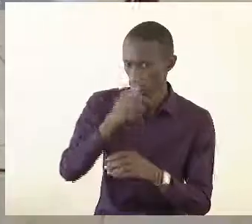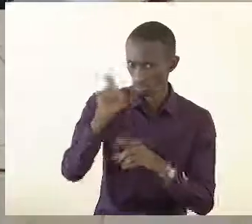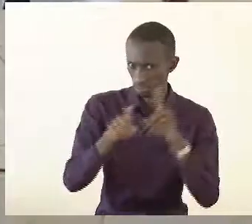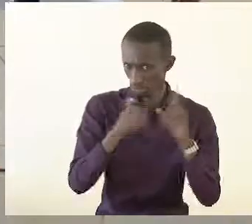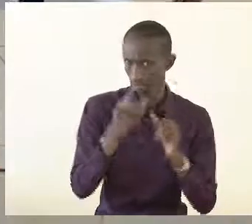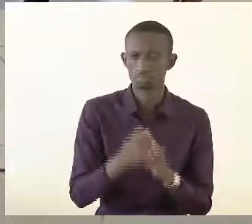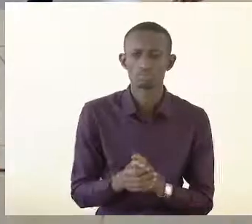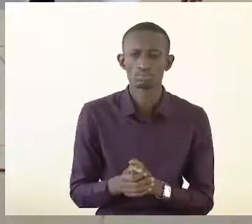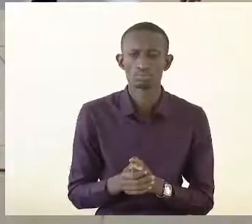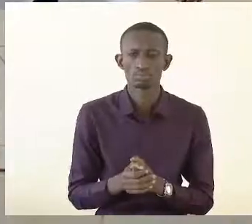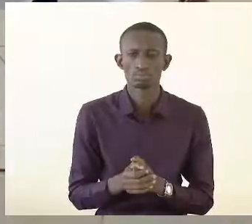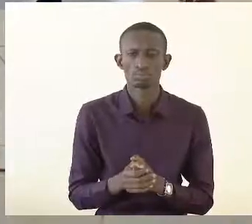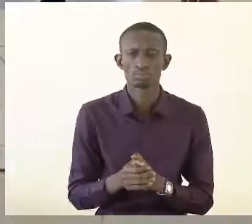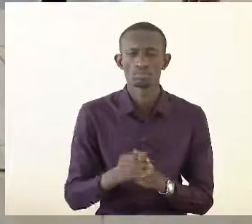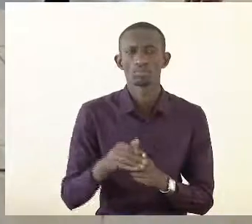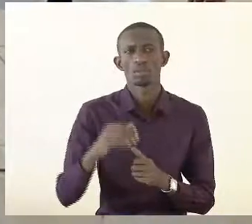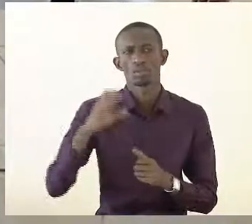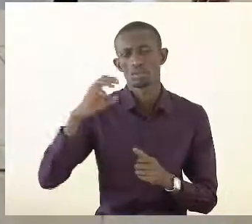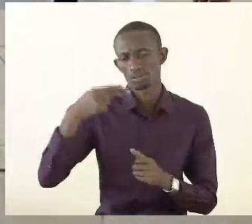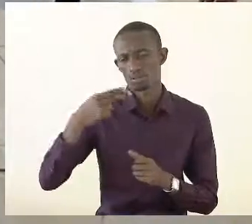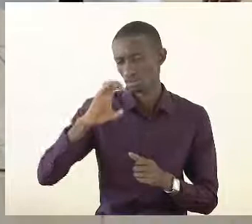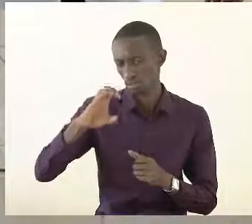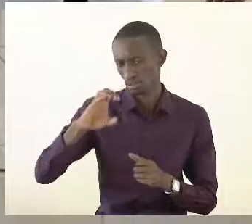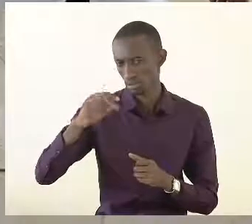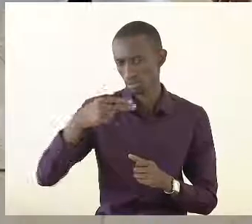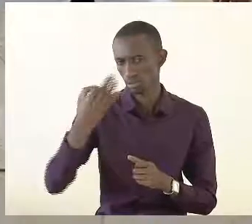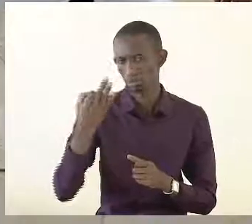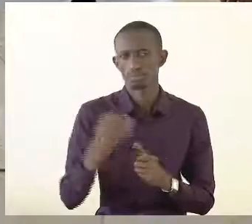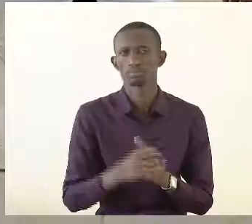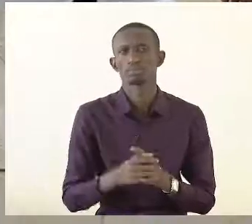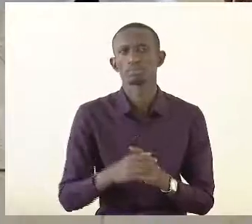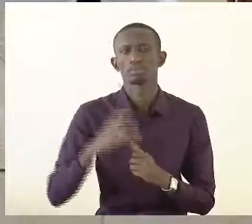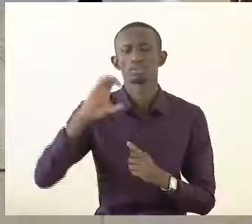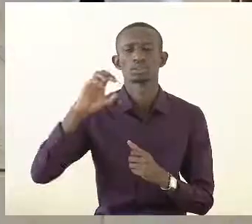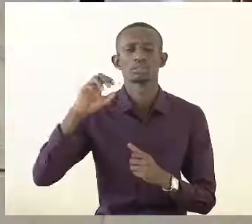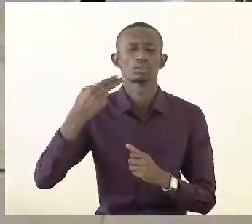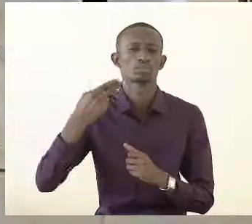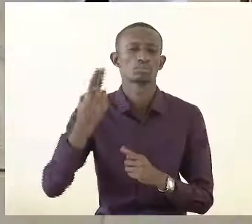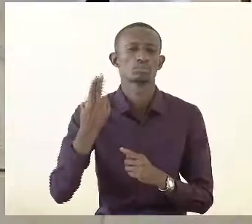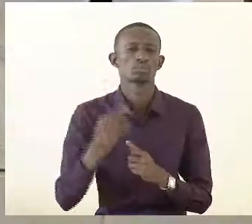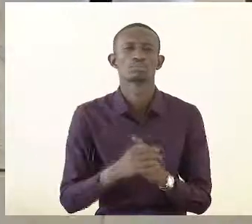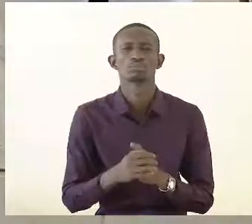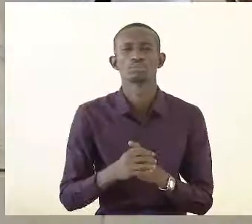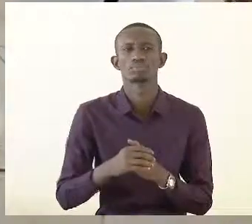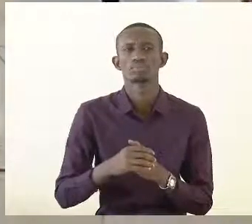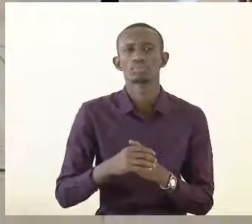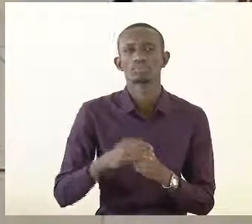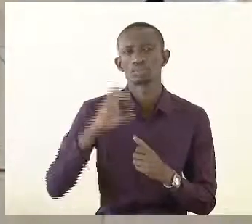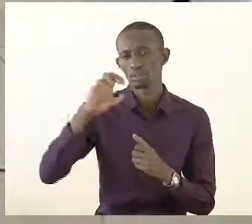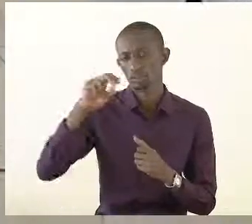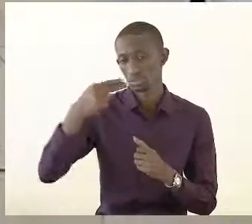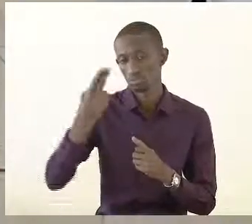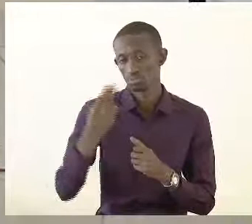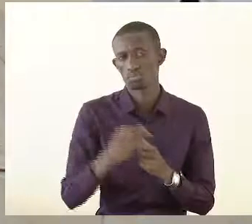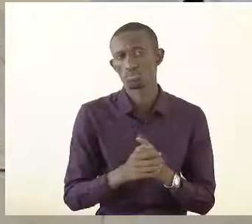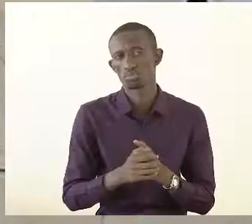we have CH3, CH2, CH2, CH2, OH. The second